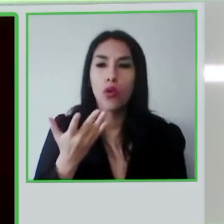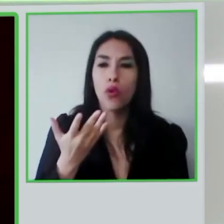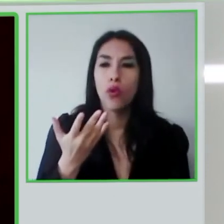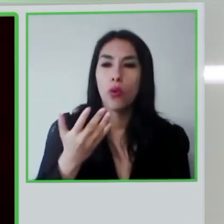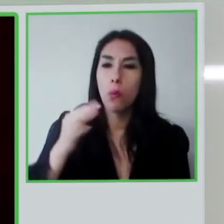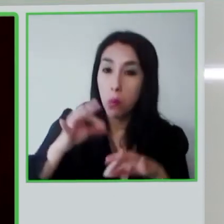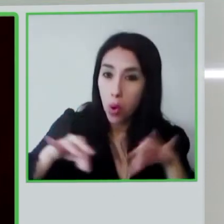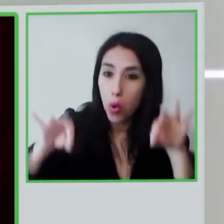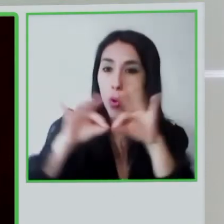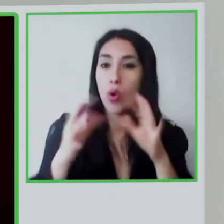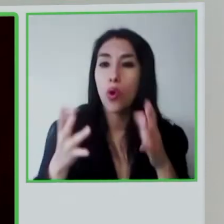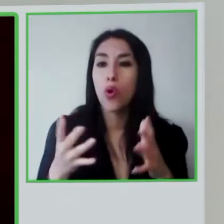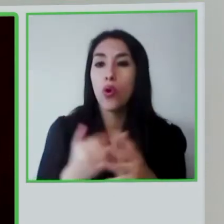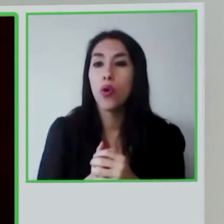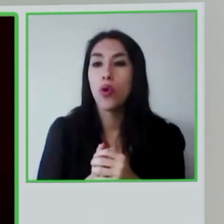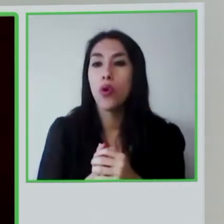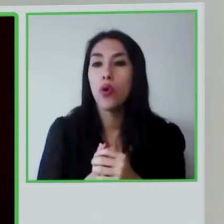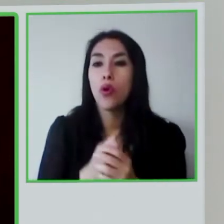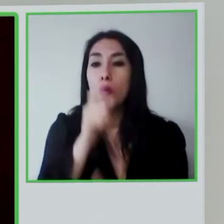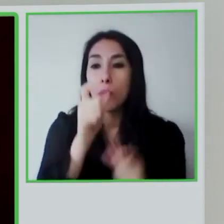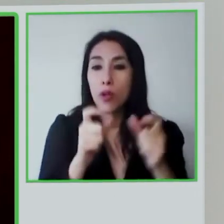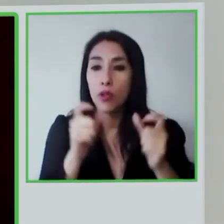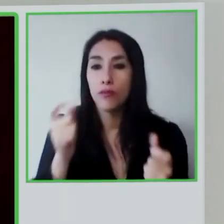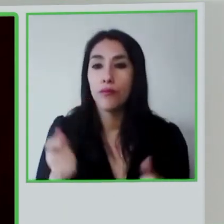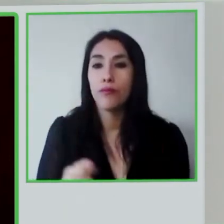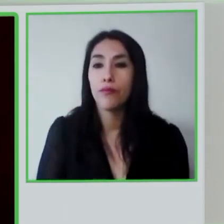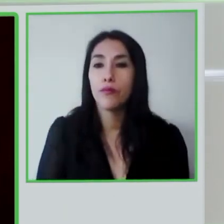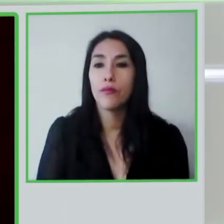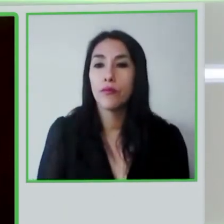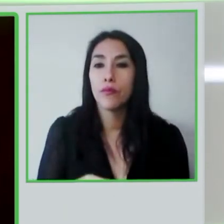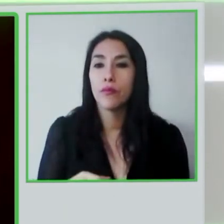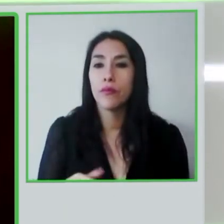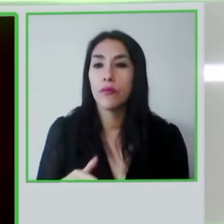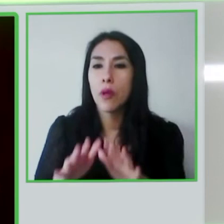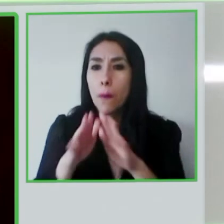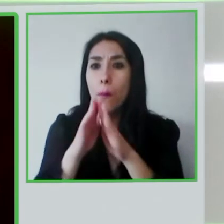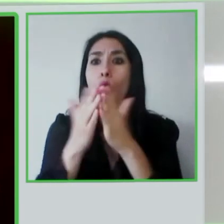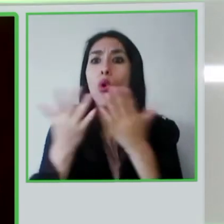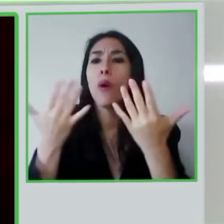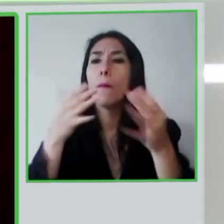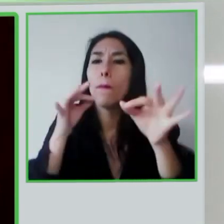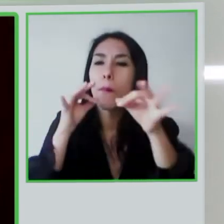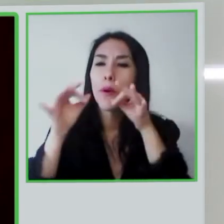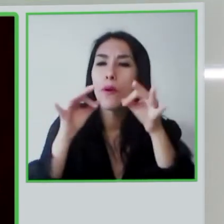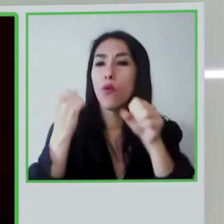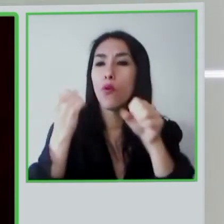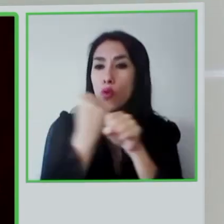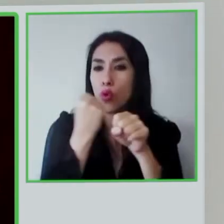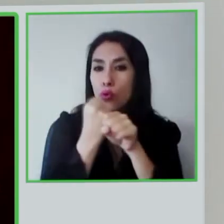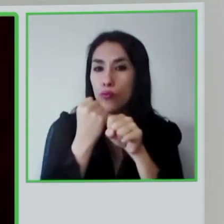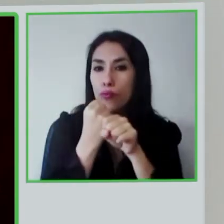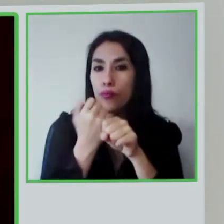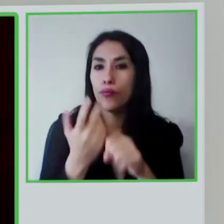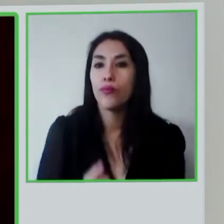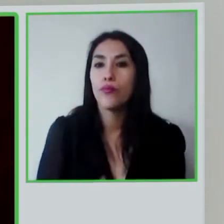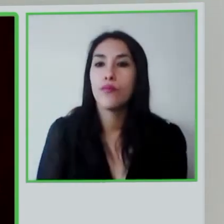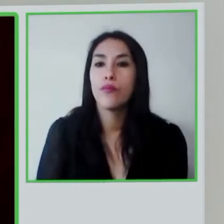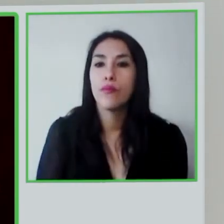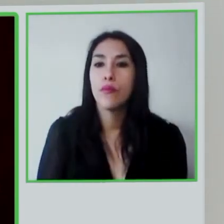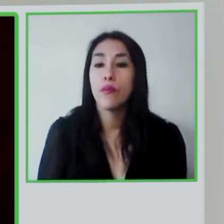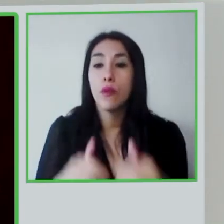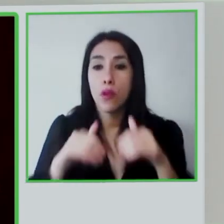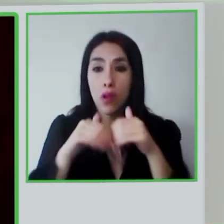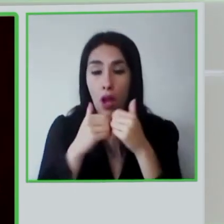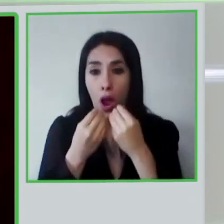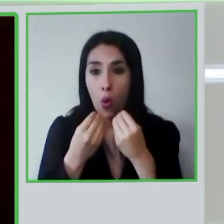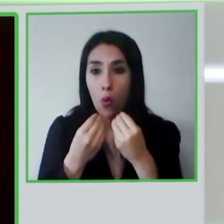to make some adjustments so they can do their work the best way possible. IBM works with us